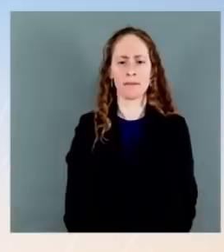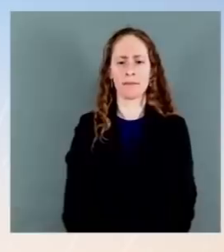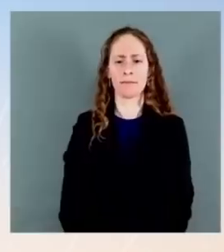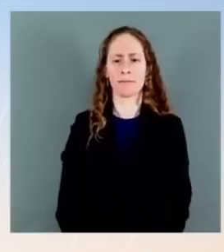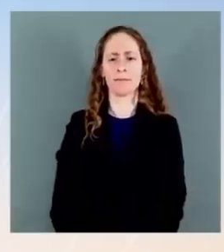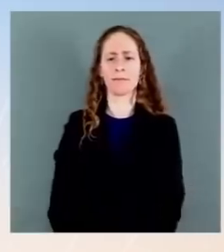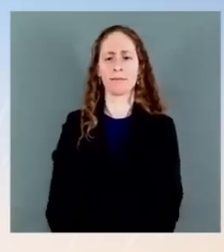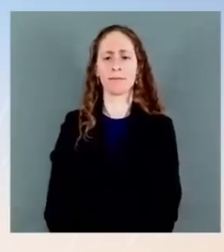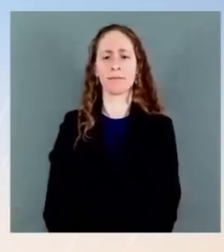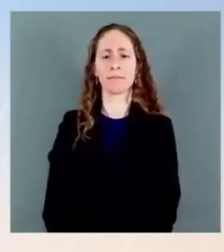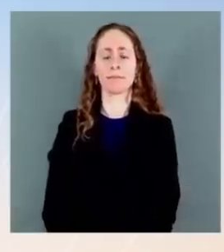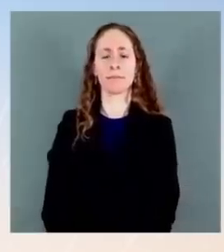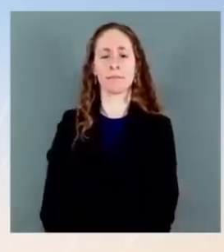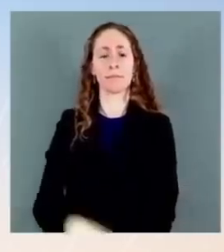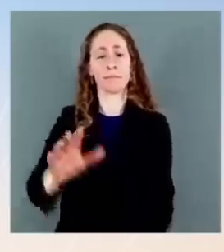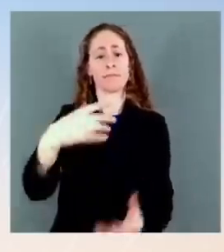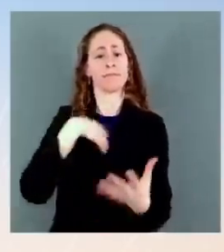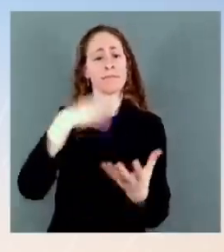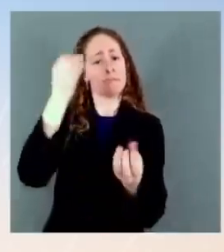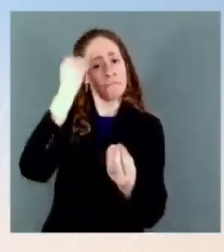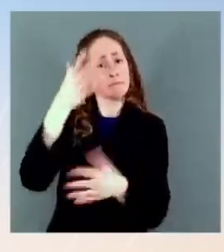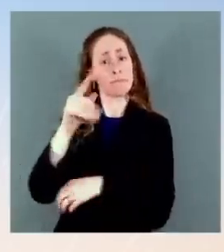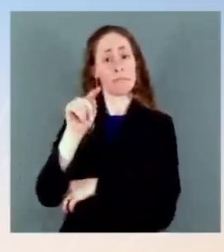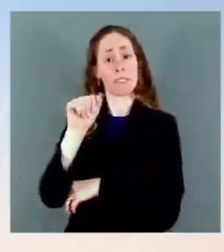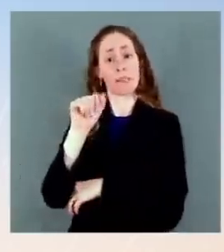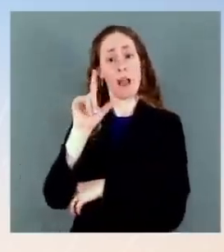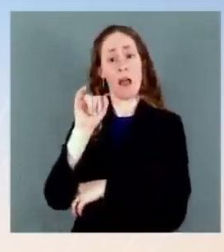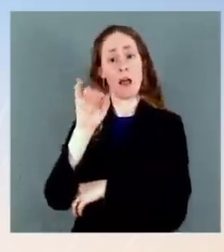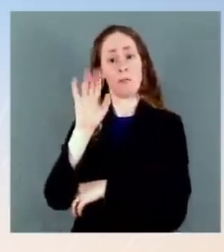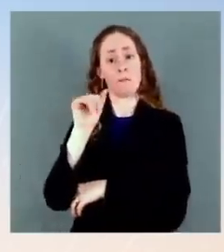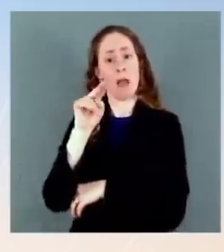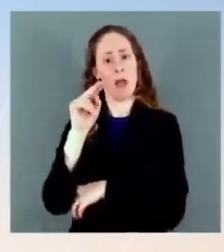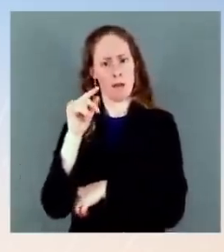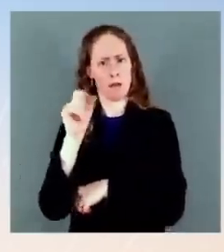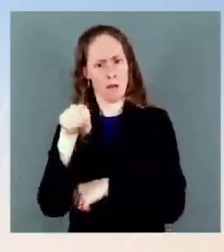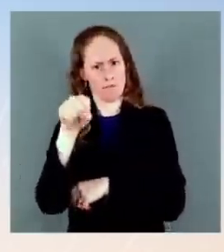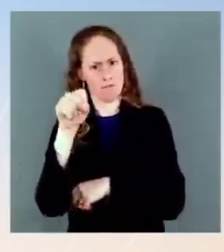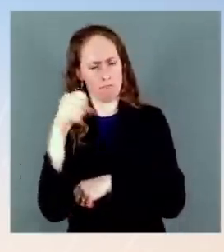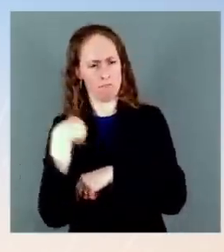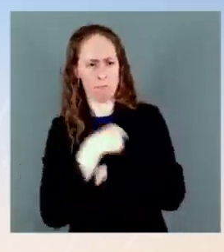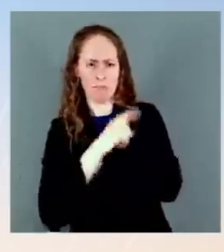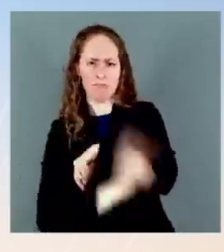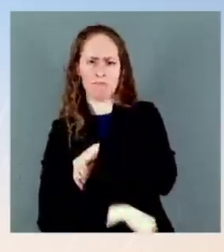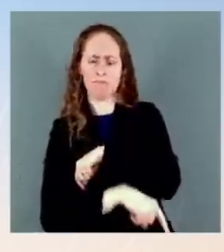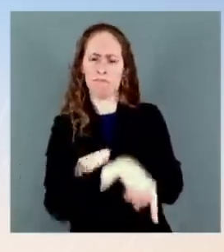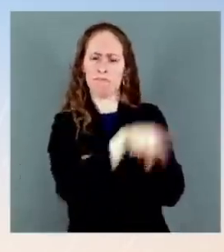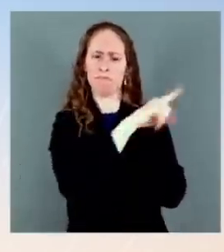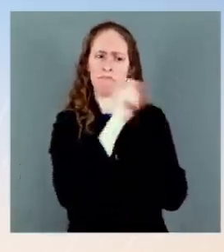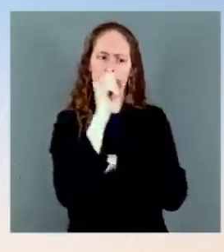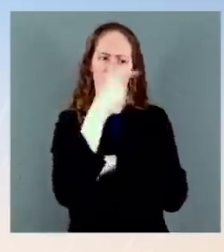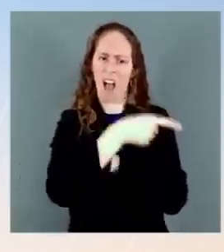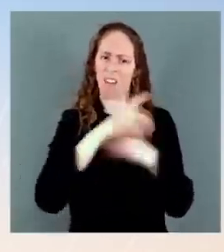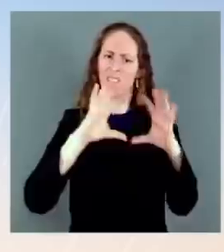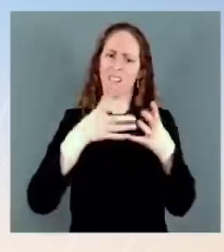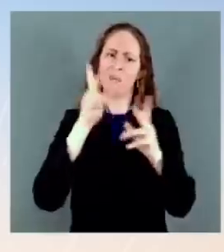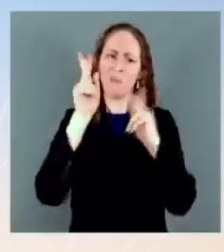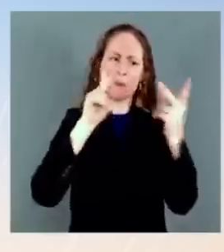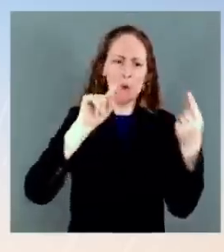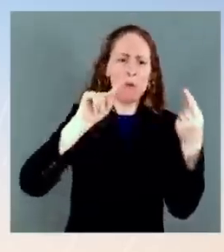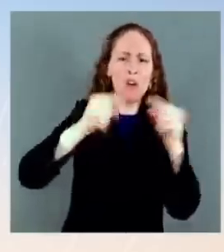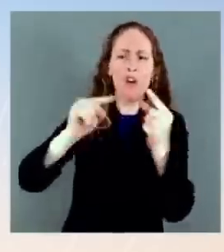global terrorist group, and a number of its officials are subject to the UNSCR's 1988 sanctions regime.